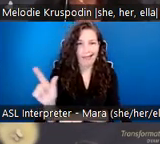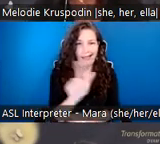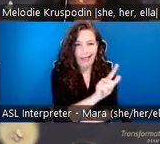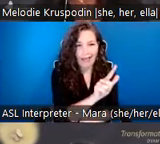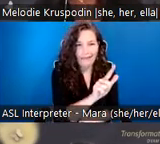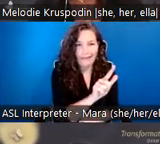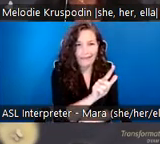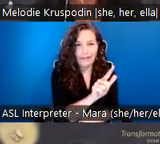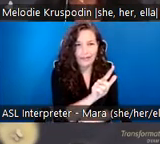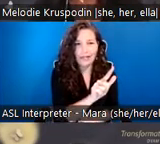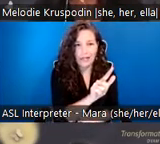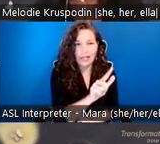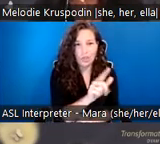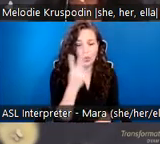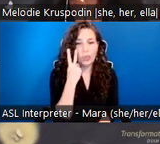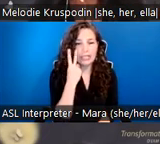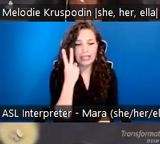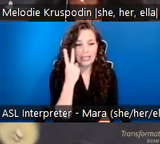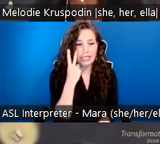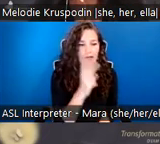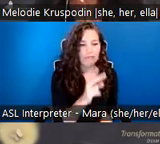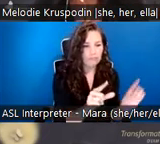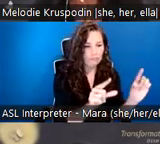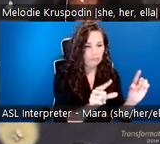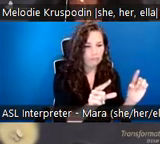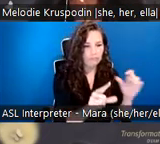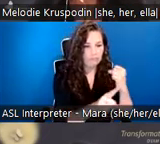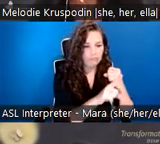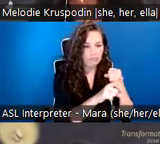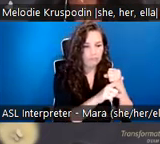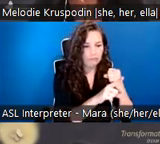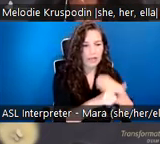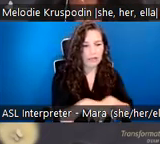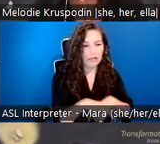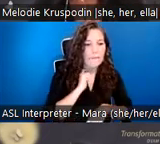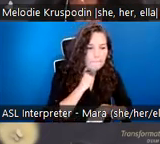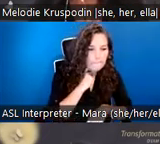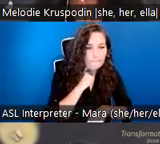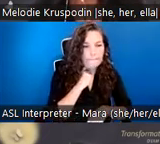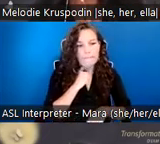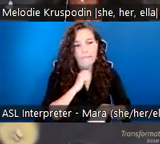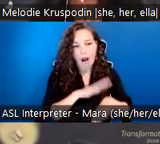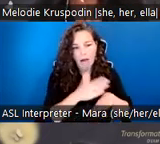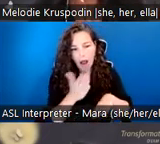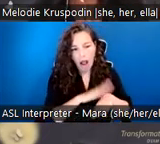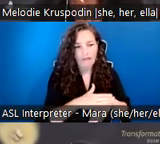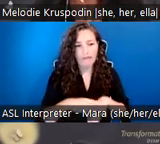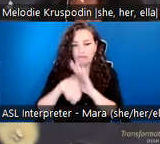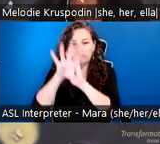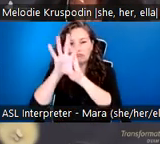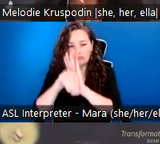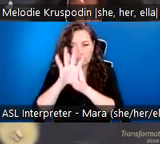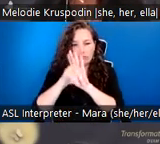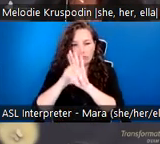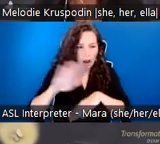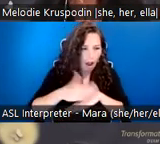to mute or unmute yourself. You can turn on or off your video. You can see who the participants are in the